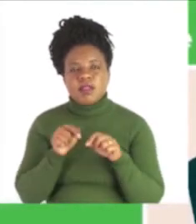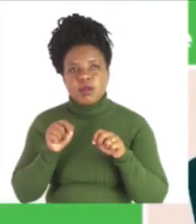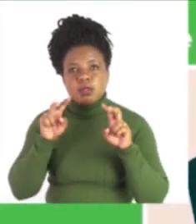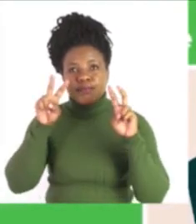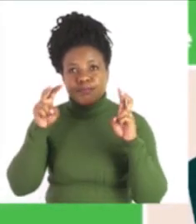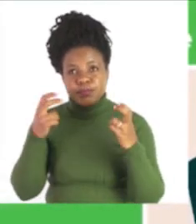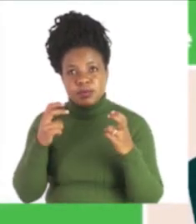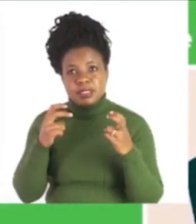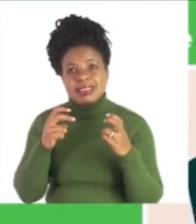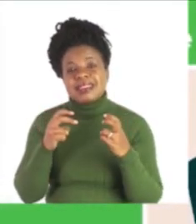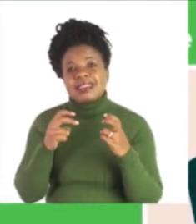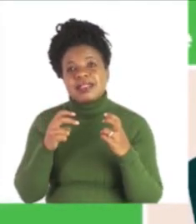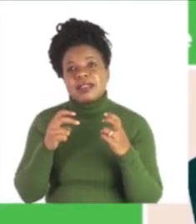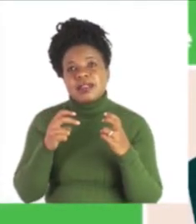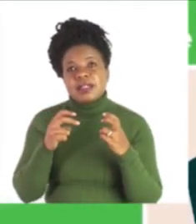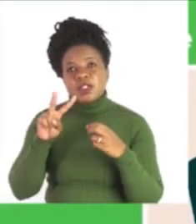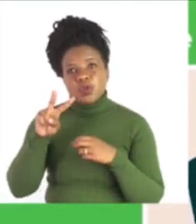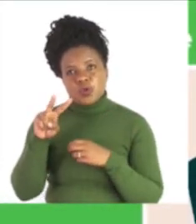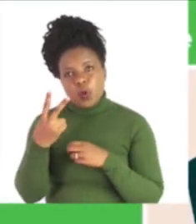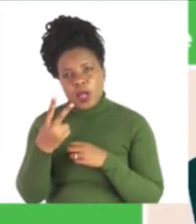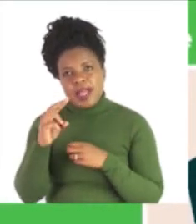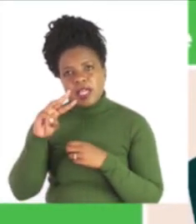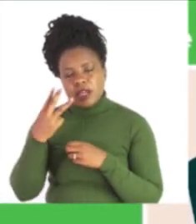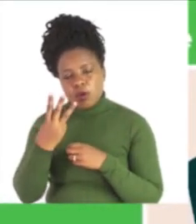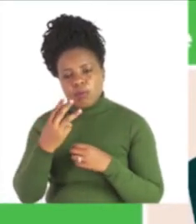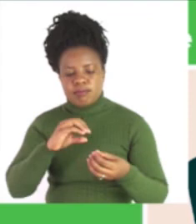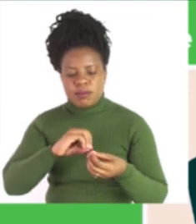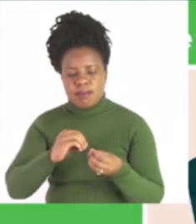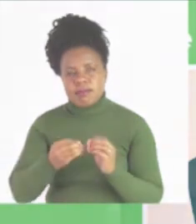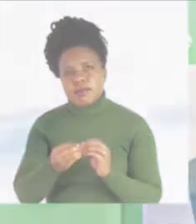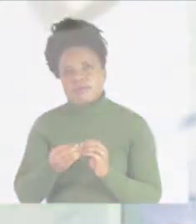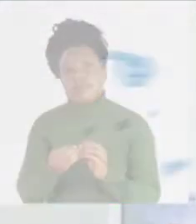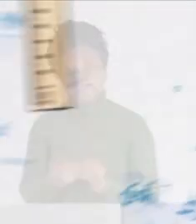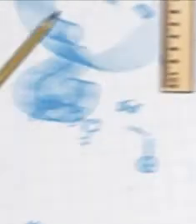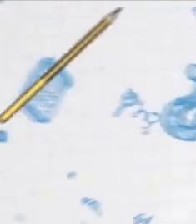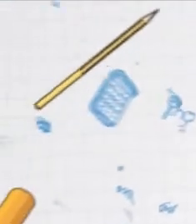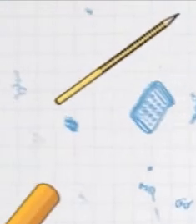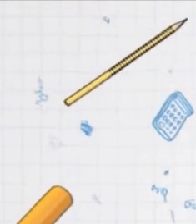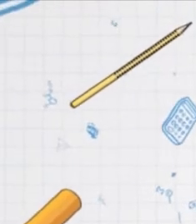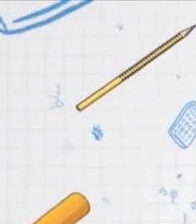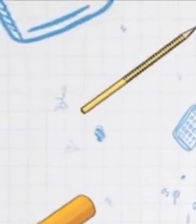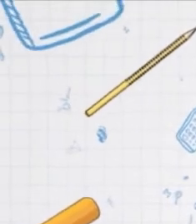Today's lesson is on square numbers and cube numbers.